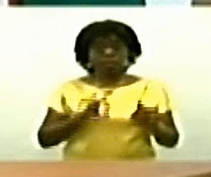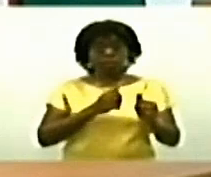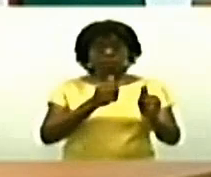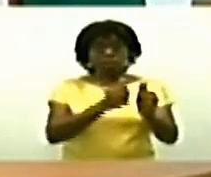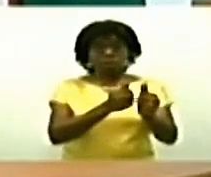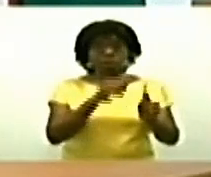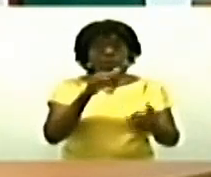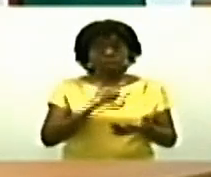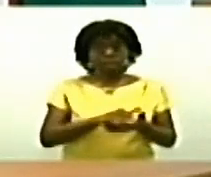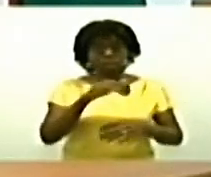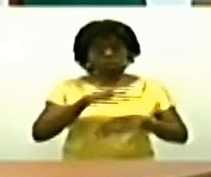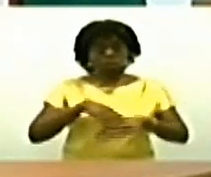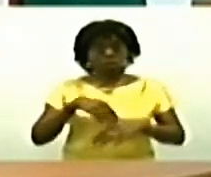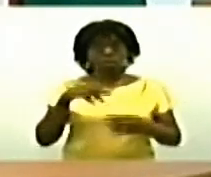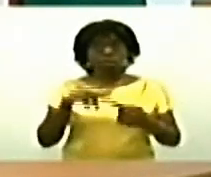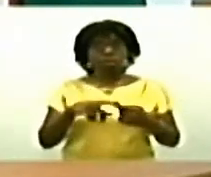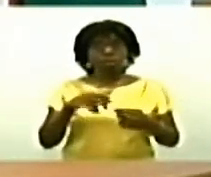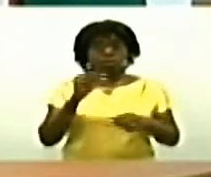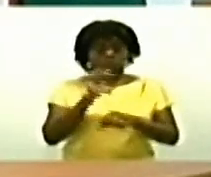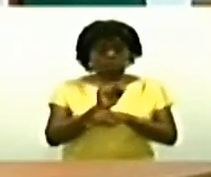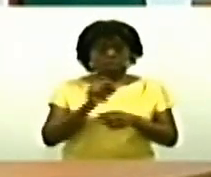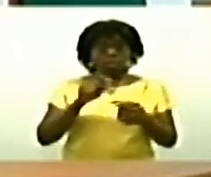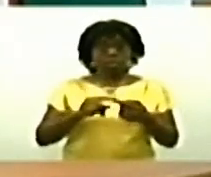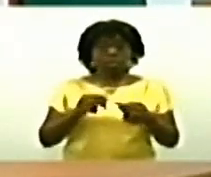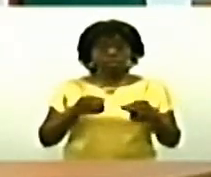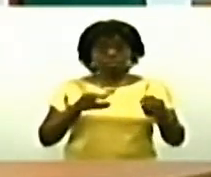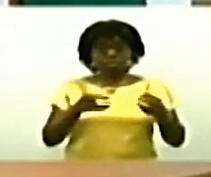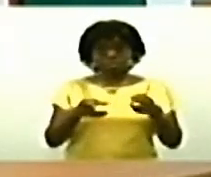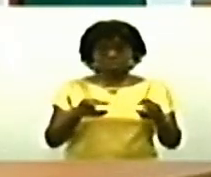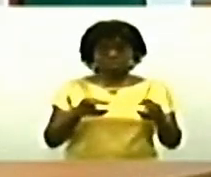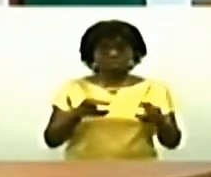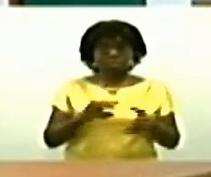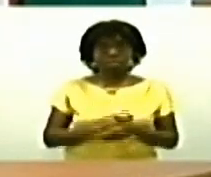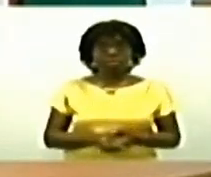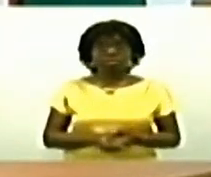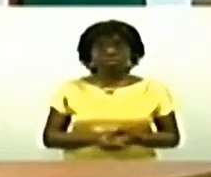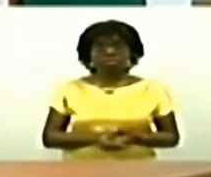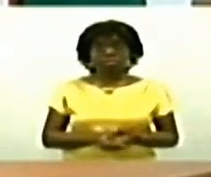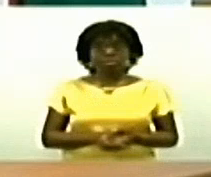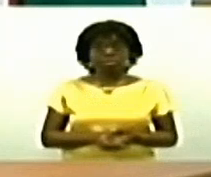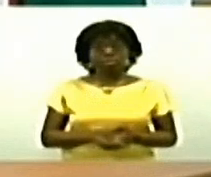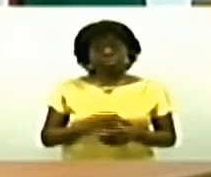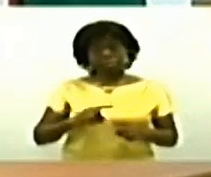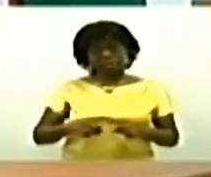that call to work to rule. But here again,